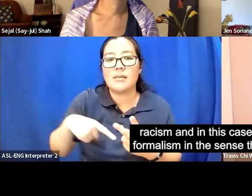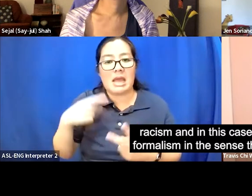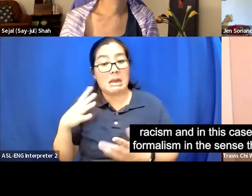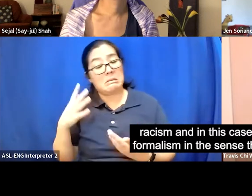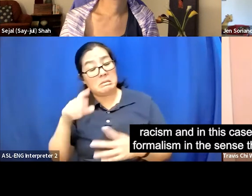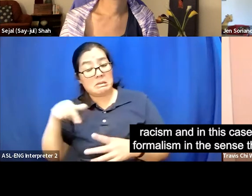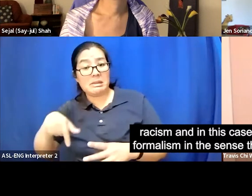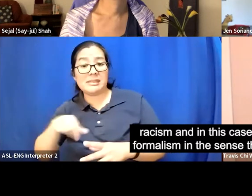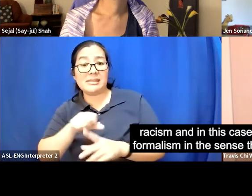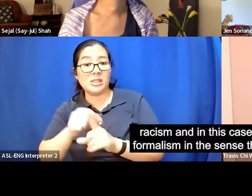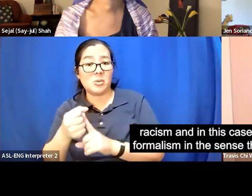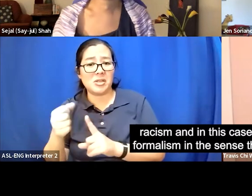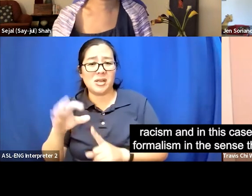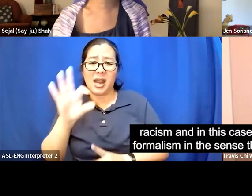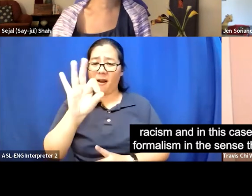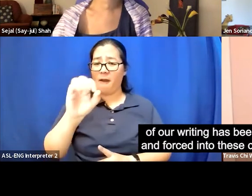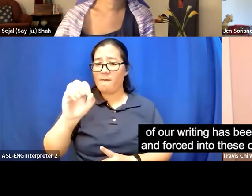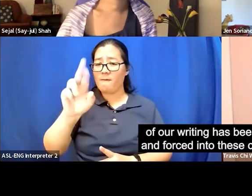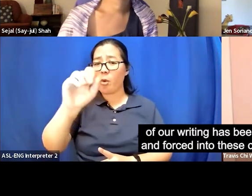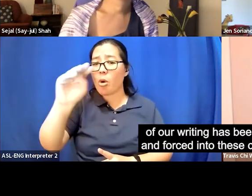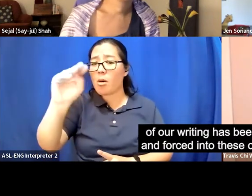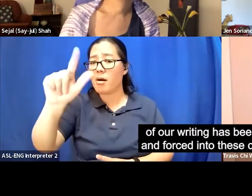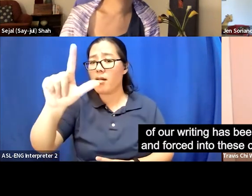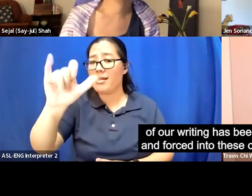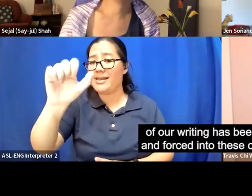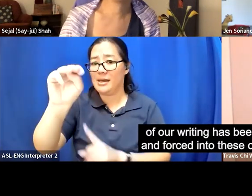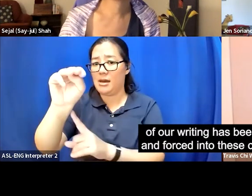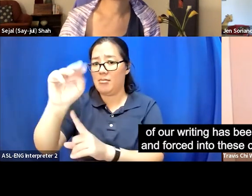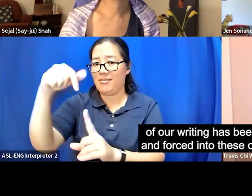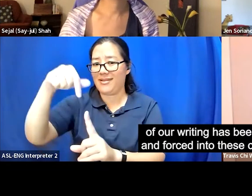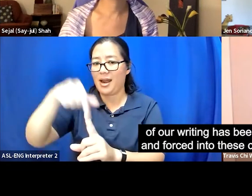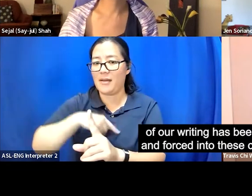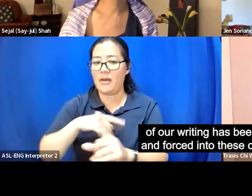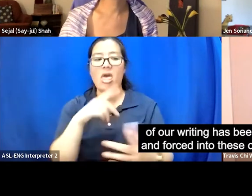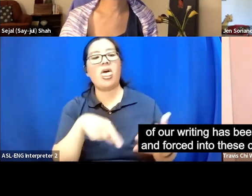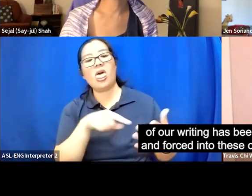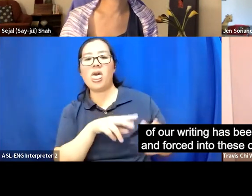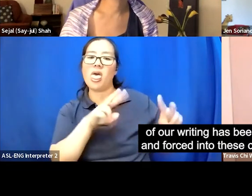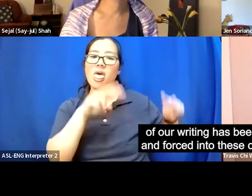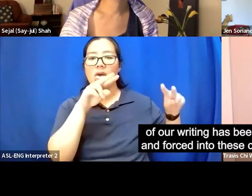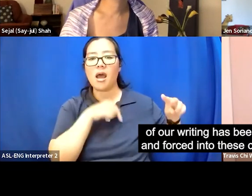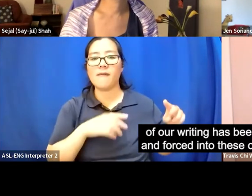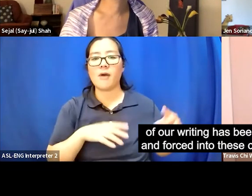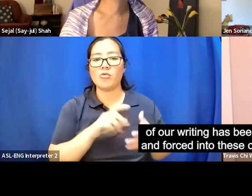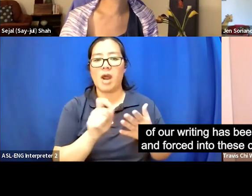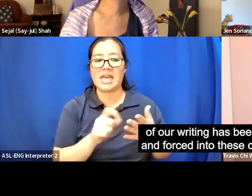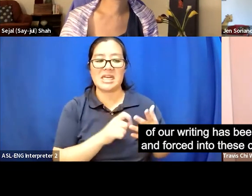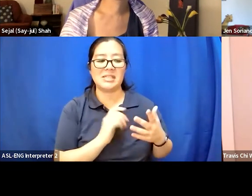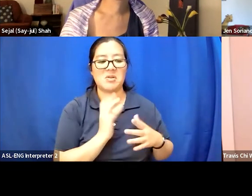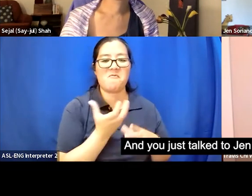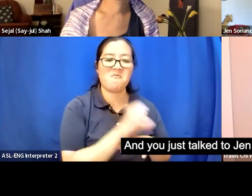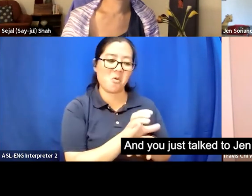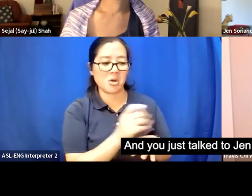suppose, formalism, in the sense that art, the work of our writing, has been molded and forced into these